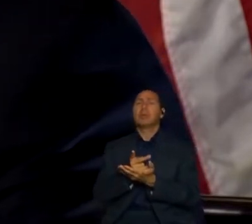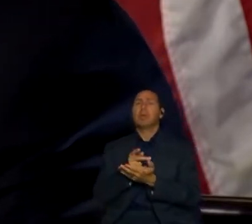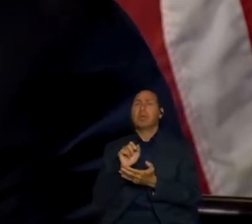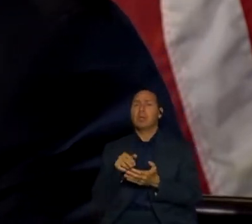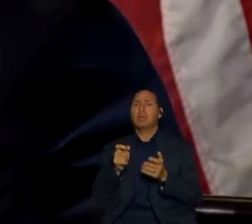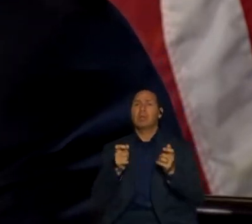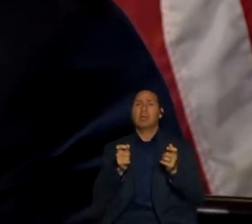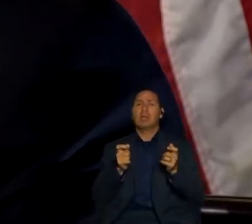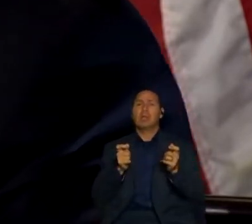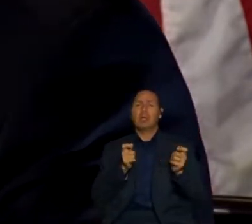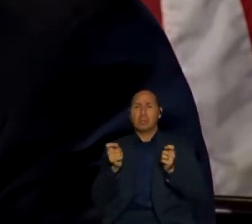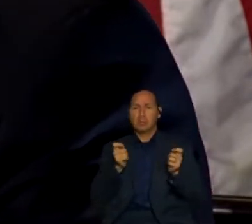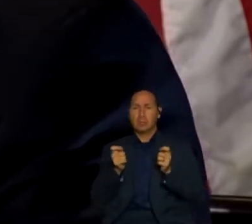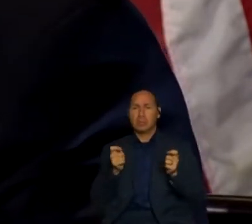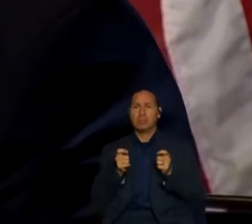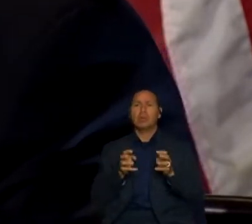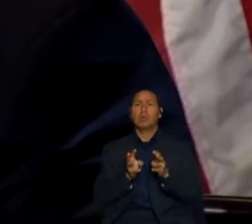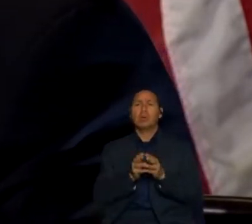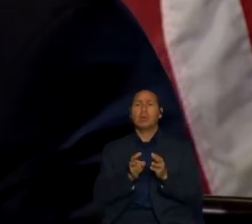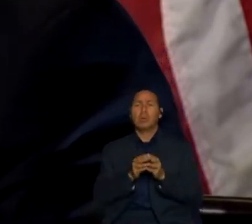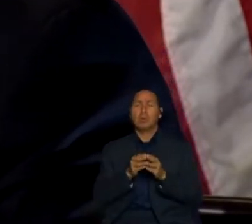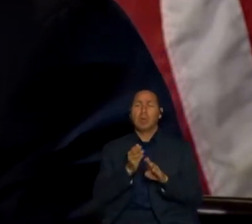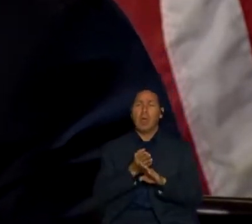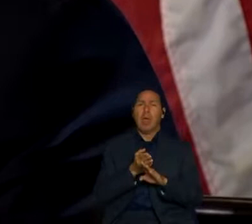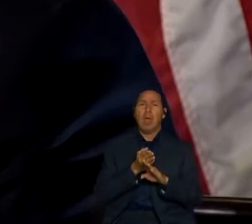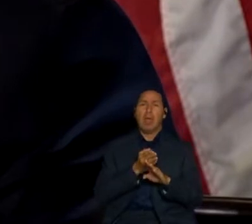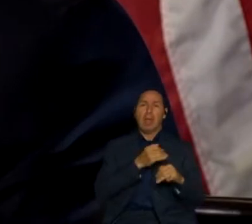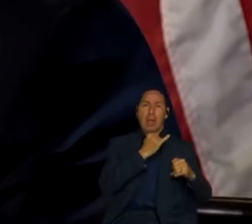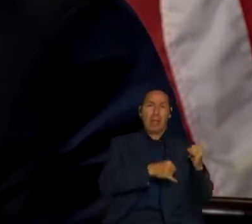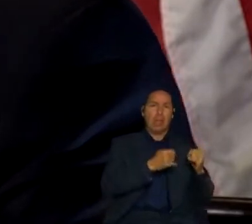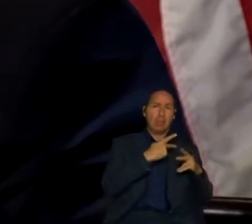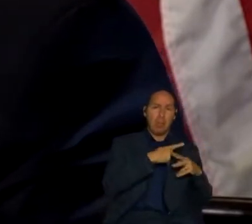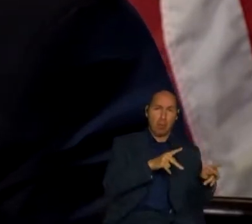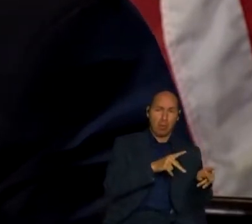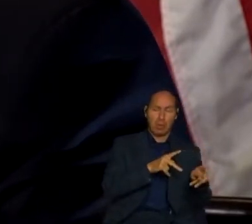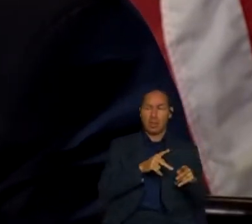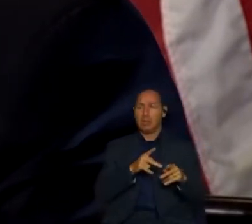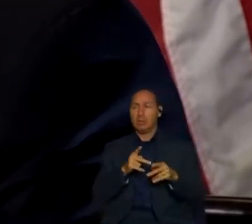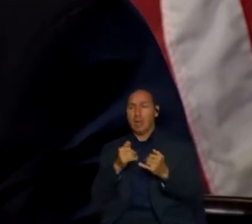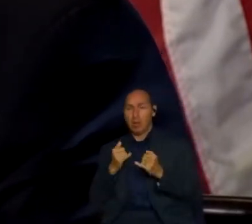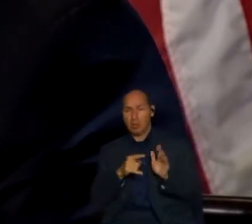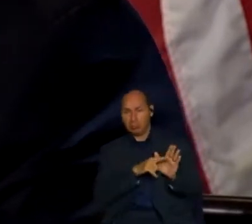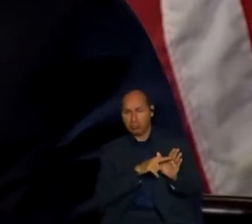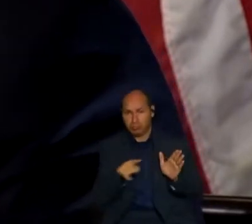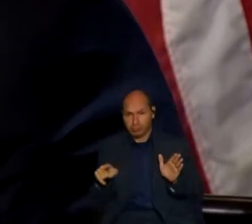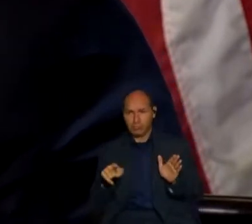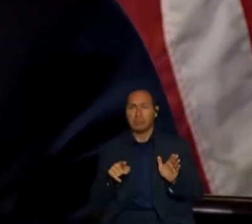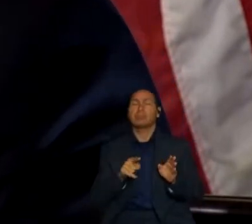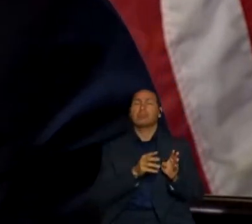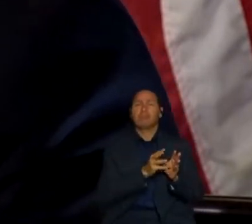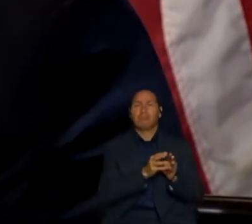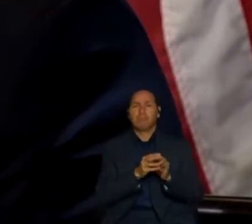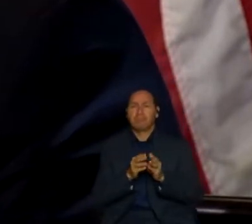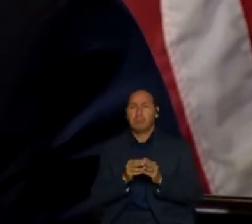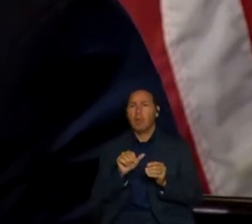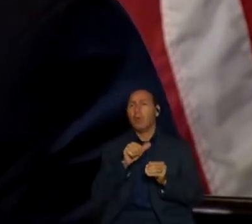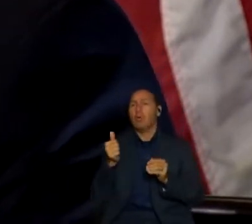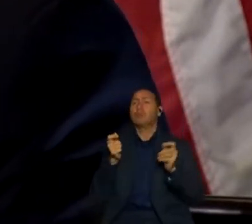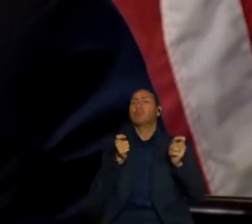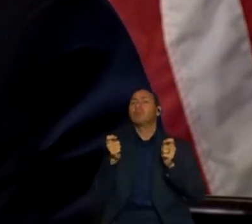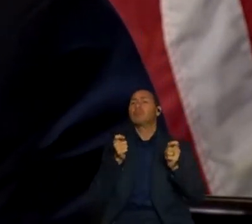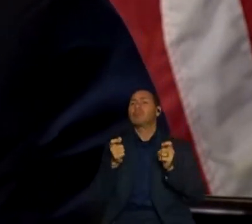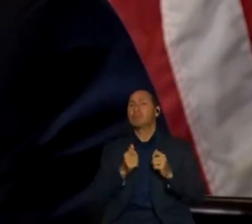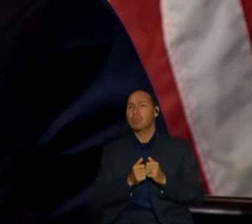sessions between the last public meeting and this meeting. We'll do a couple of administrative matters. I'll give an